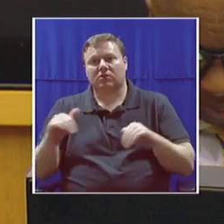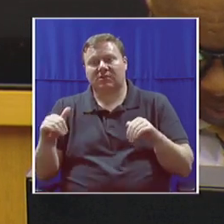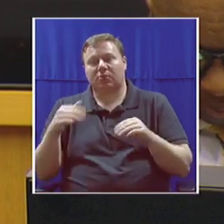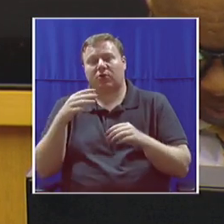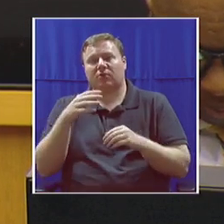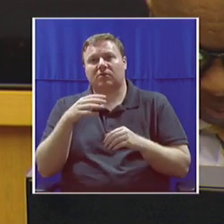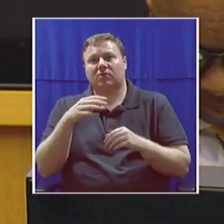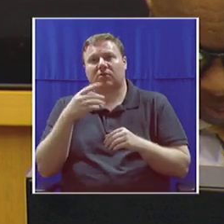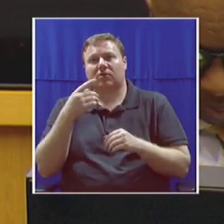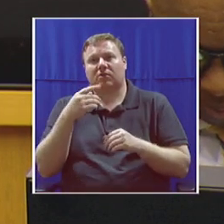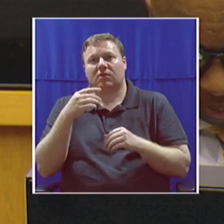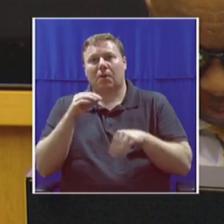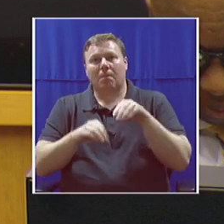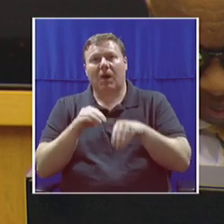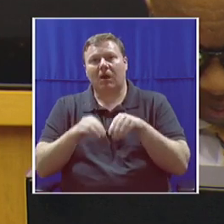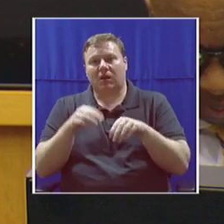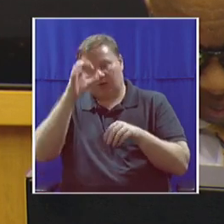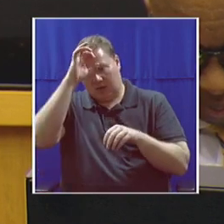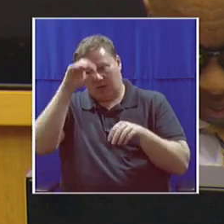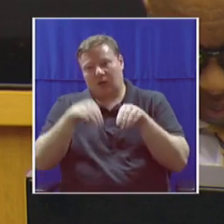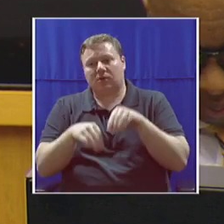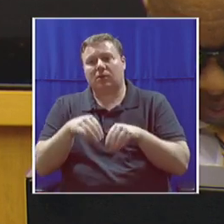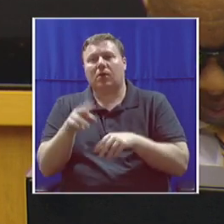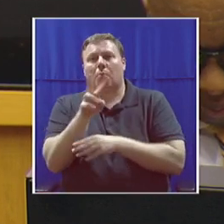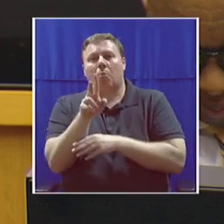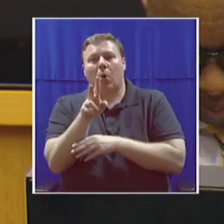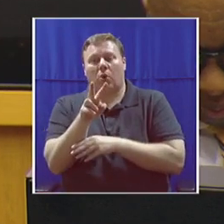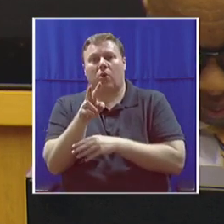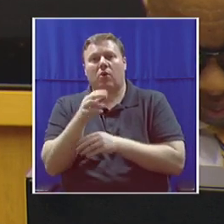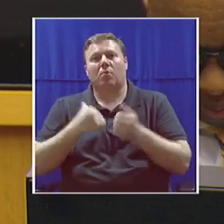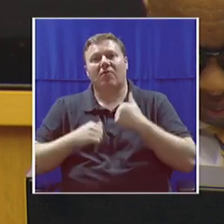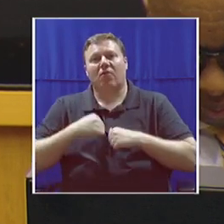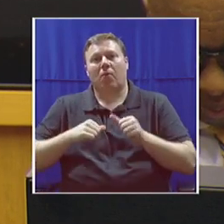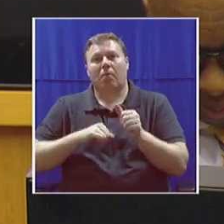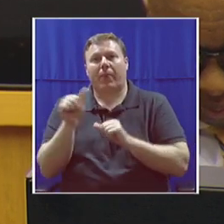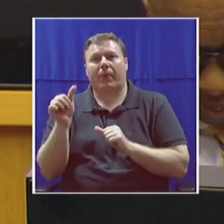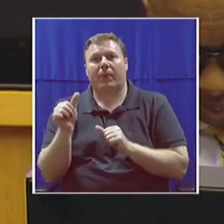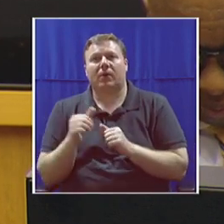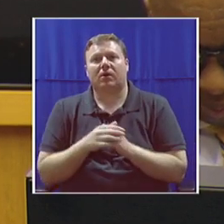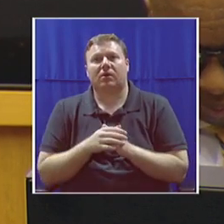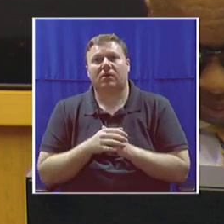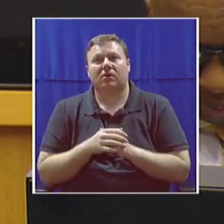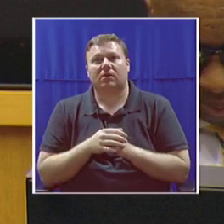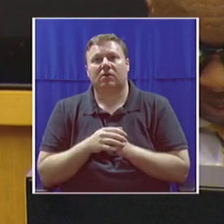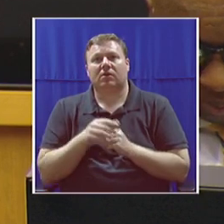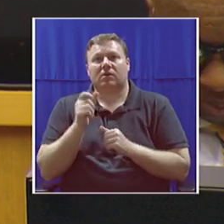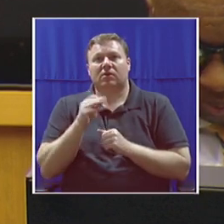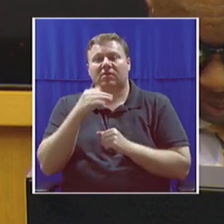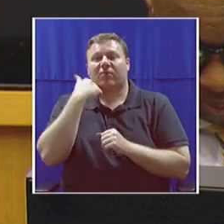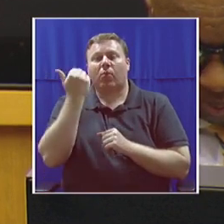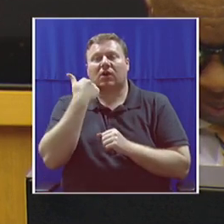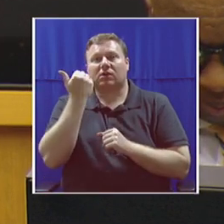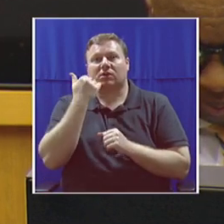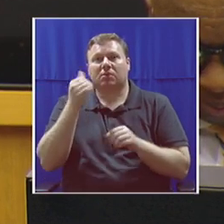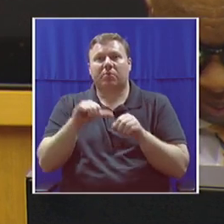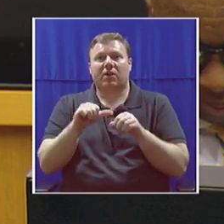mining both sectors perform better and we think that if we want the petroleum sector to grow